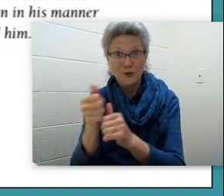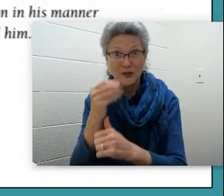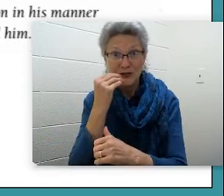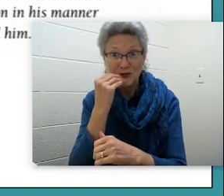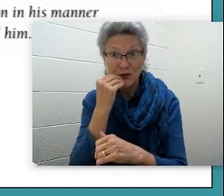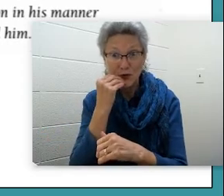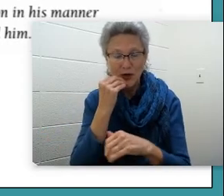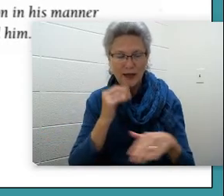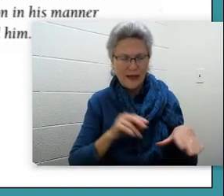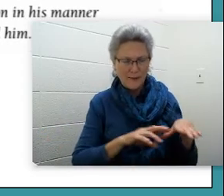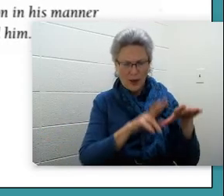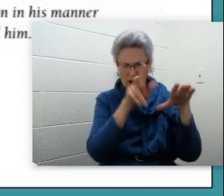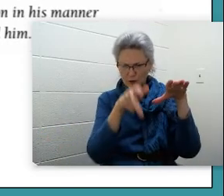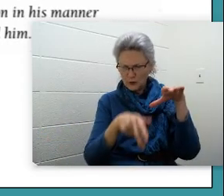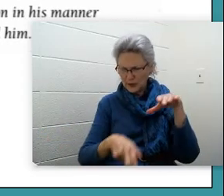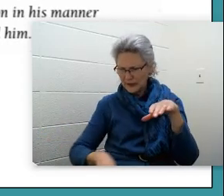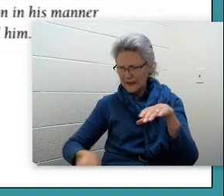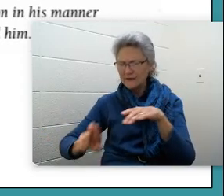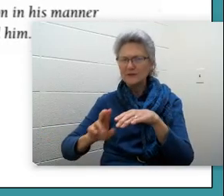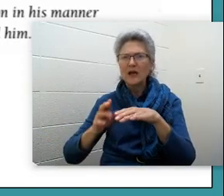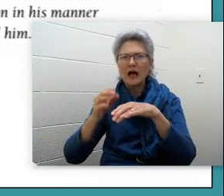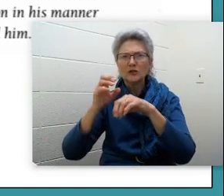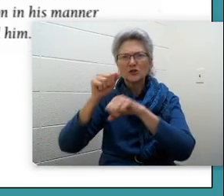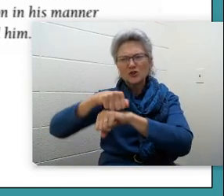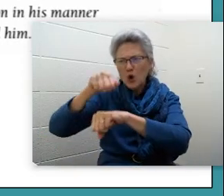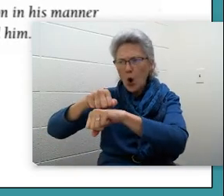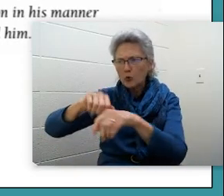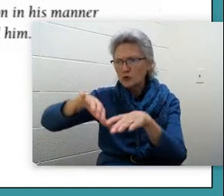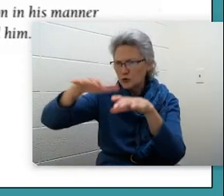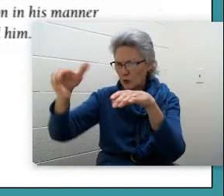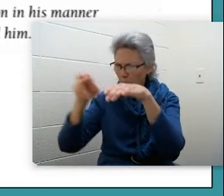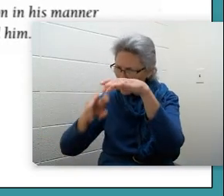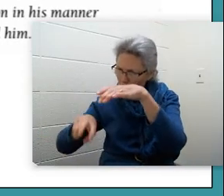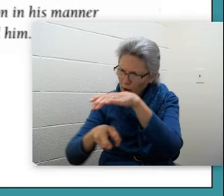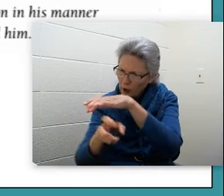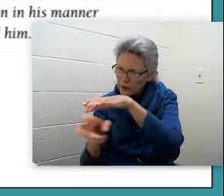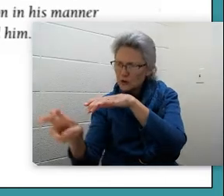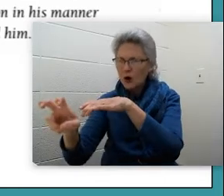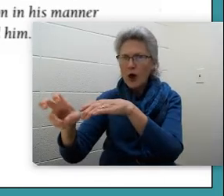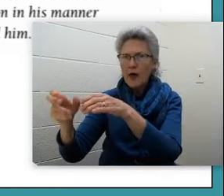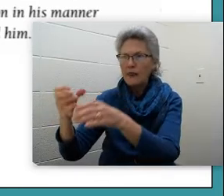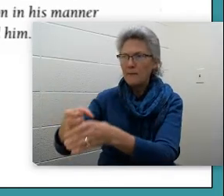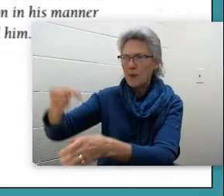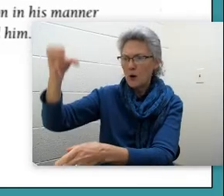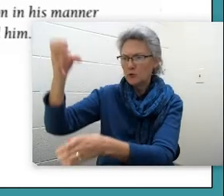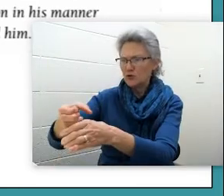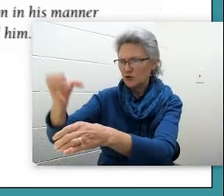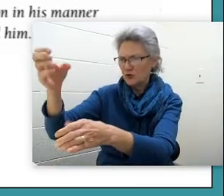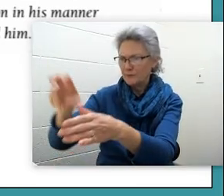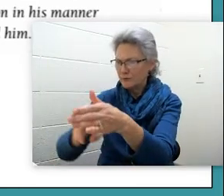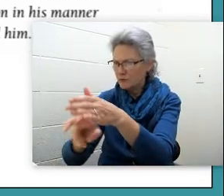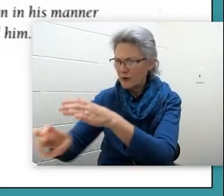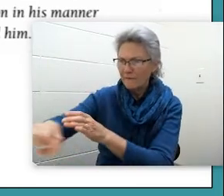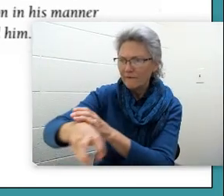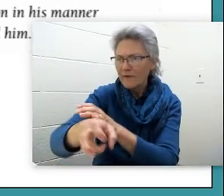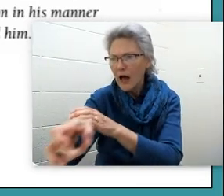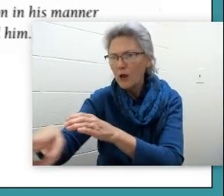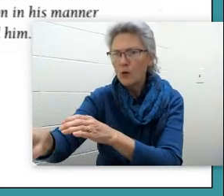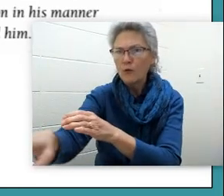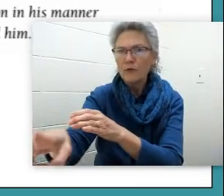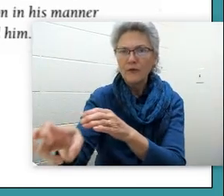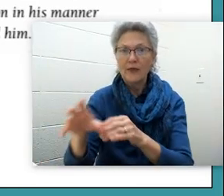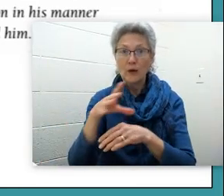some large, loosely piled stones, under a pile of chestnut posts, then followed the remains of an old